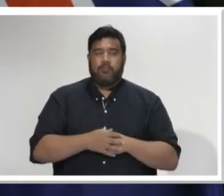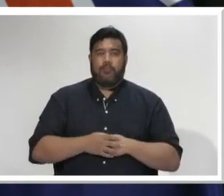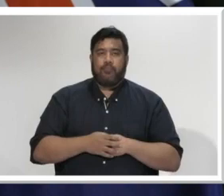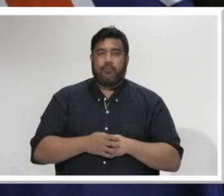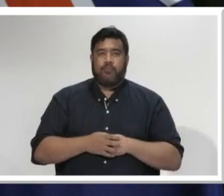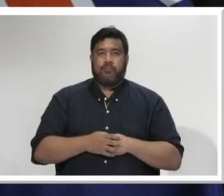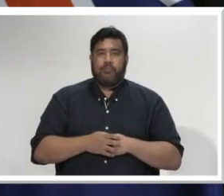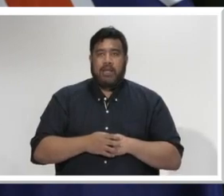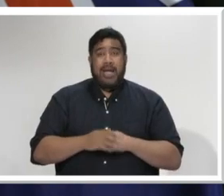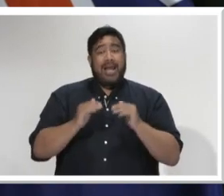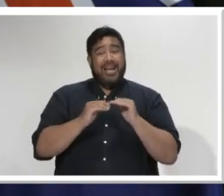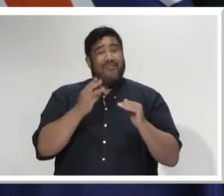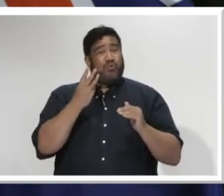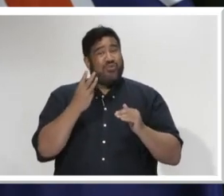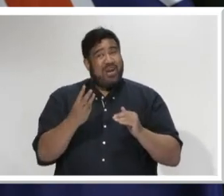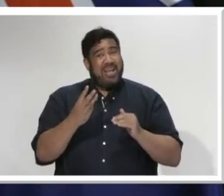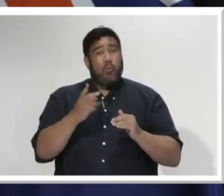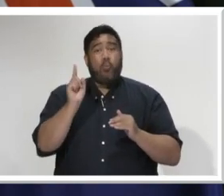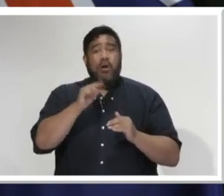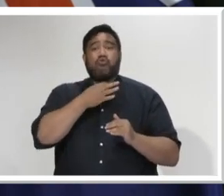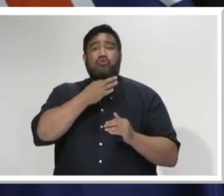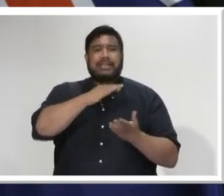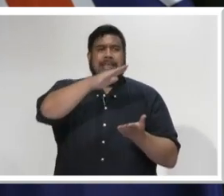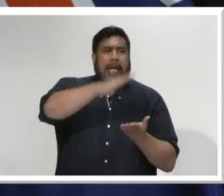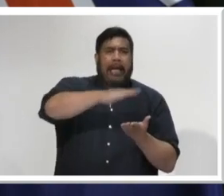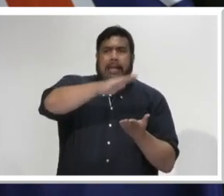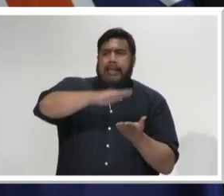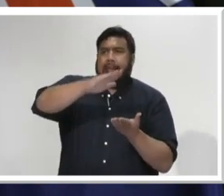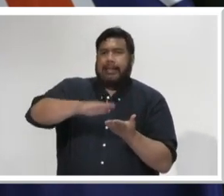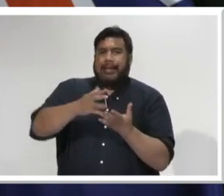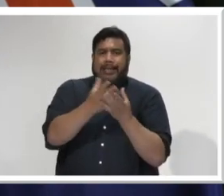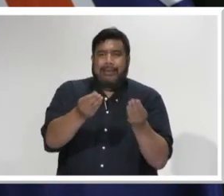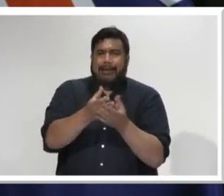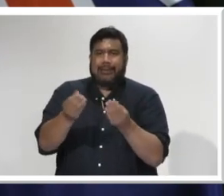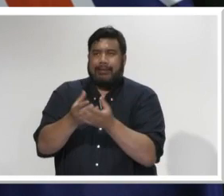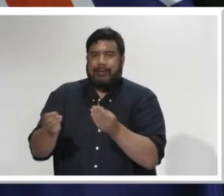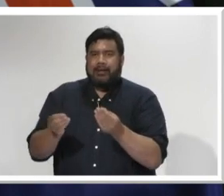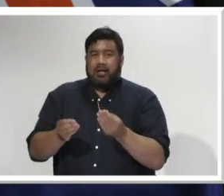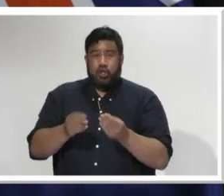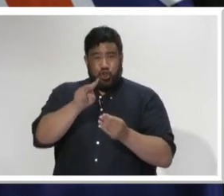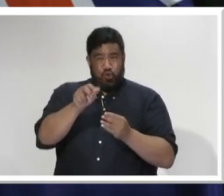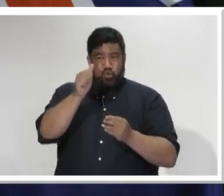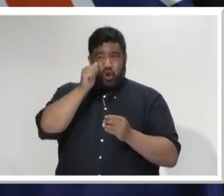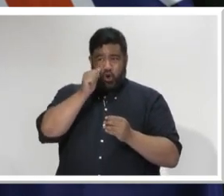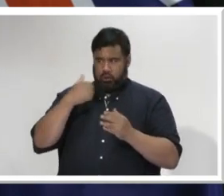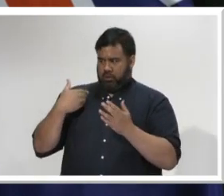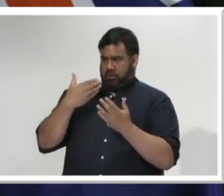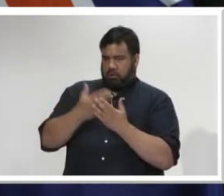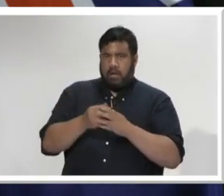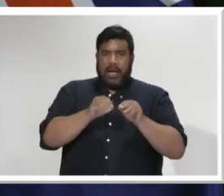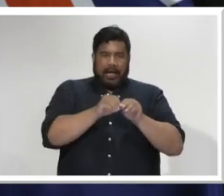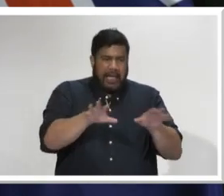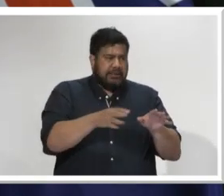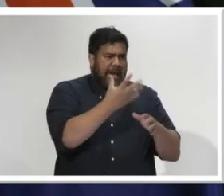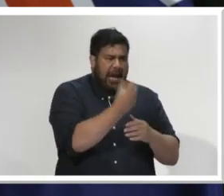Sadly, level 3 is about reducing risks, and as you will have seen from some of our devastating clusters, life events means a major